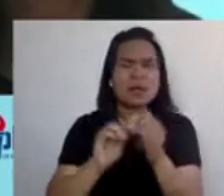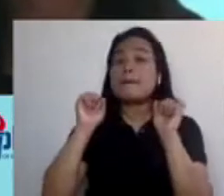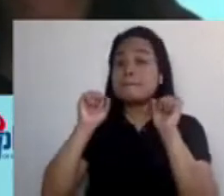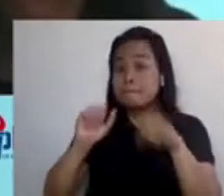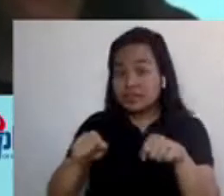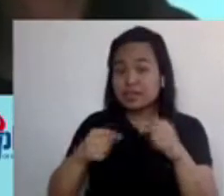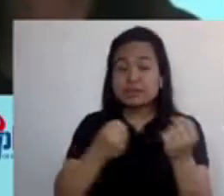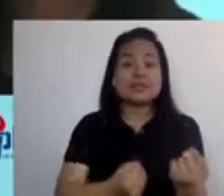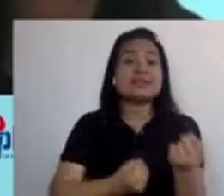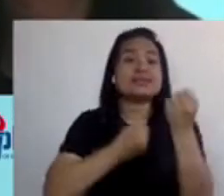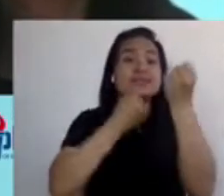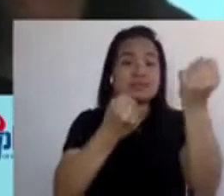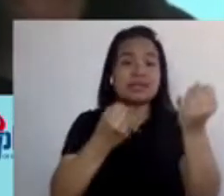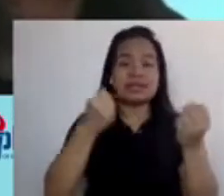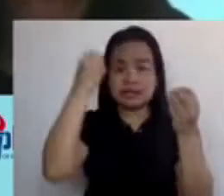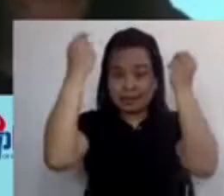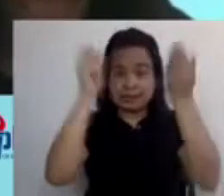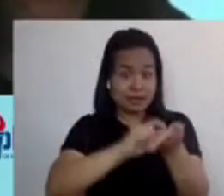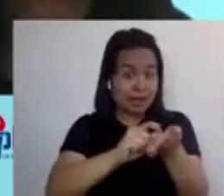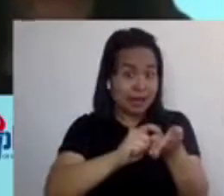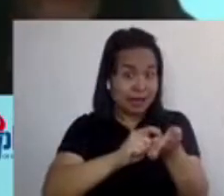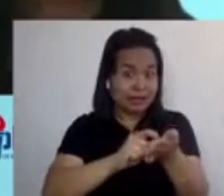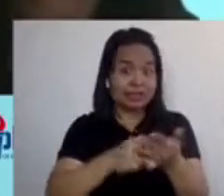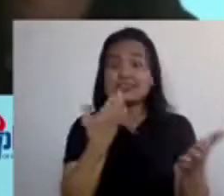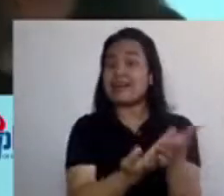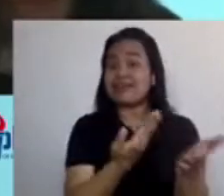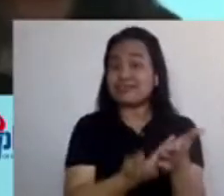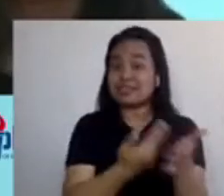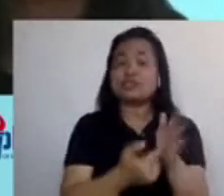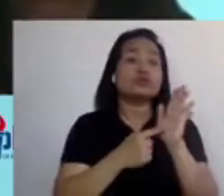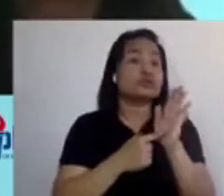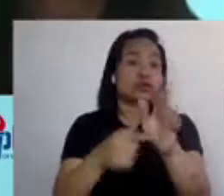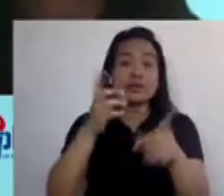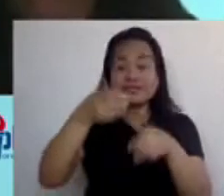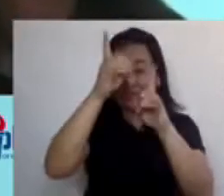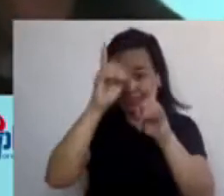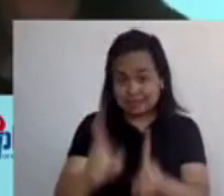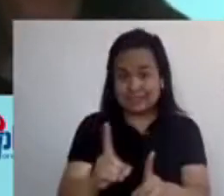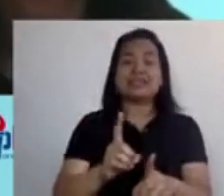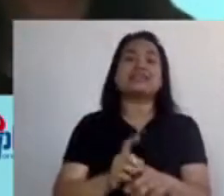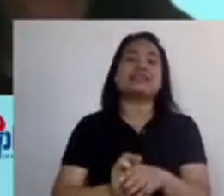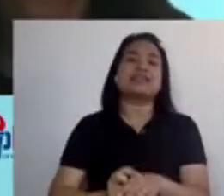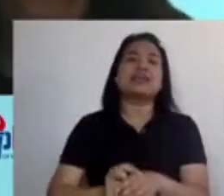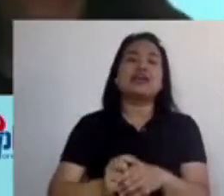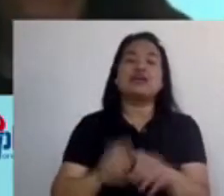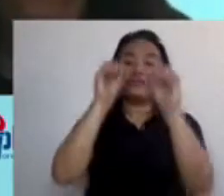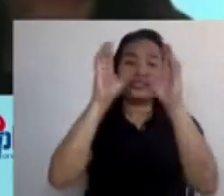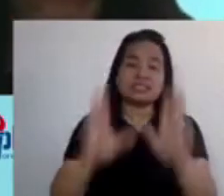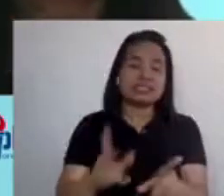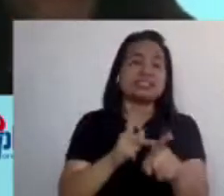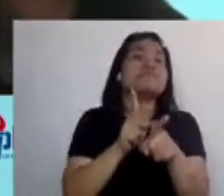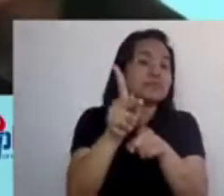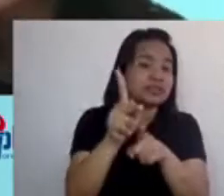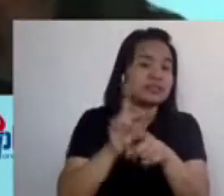practice indirectly linking to the upholding of the dignity of teaching as a profession. And the 3 bullets here that we provided, so